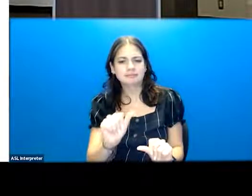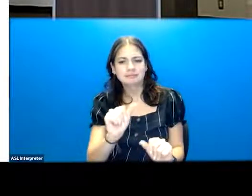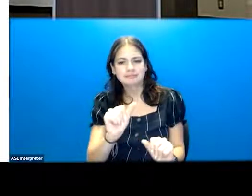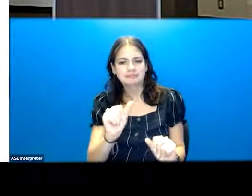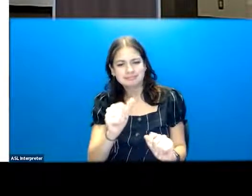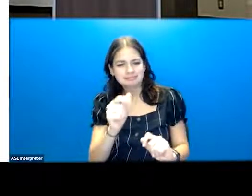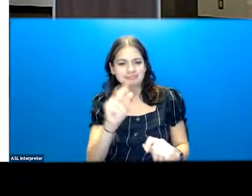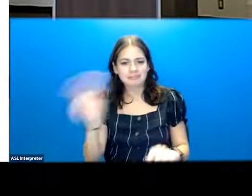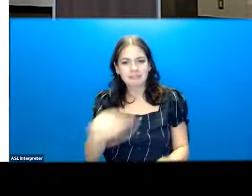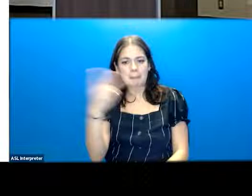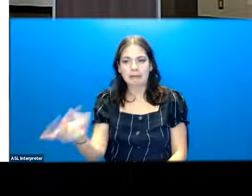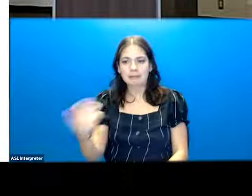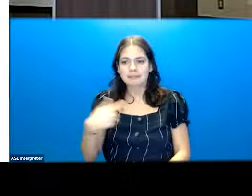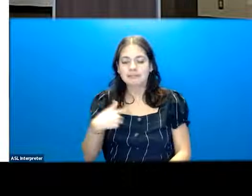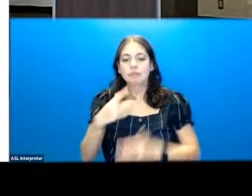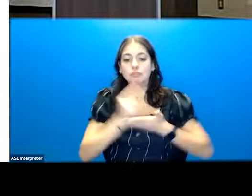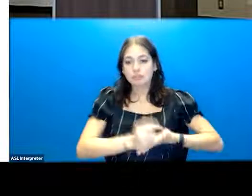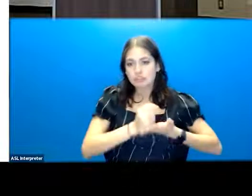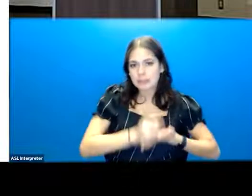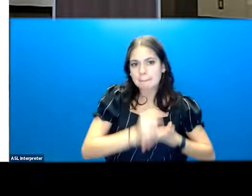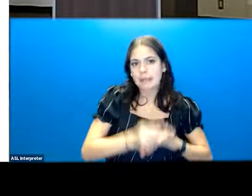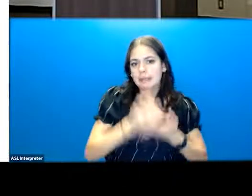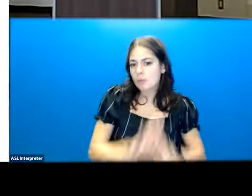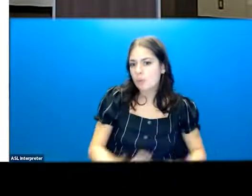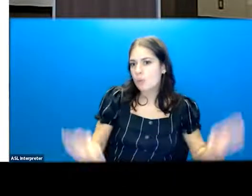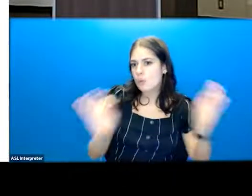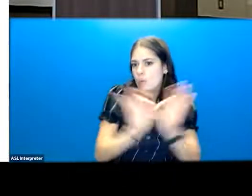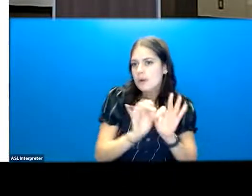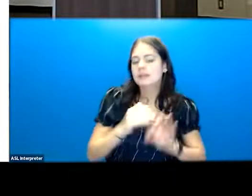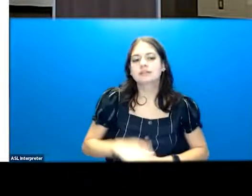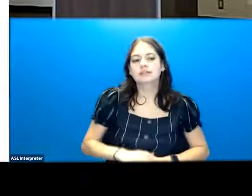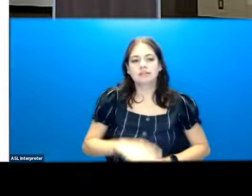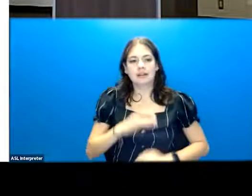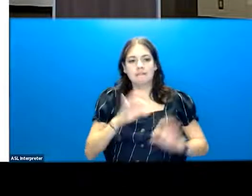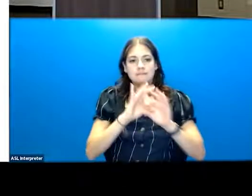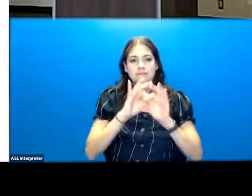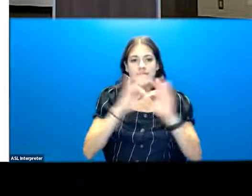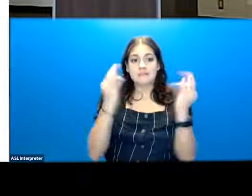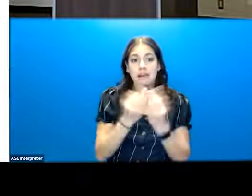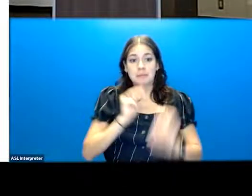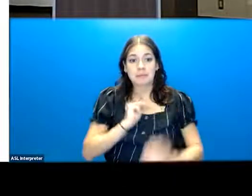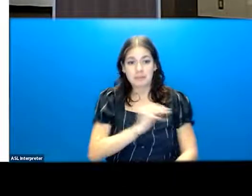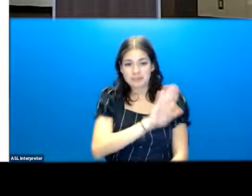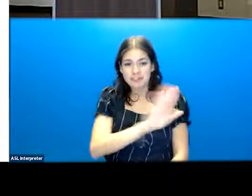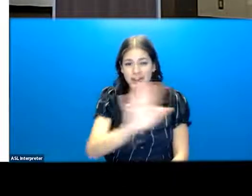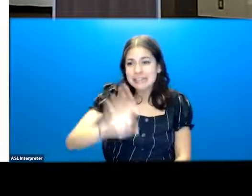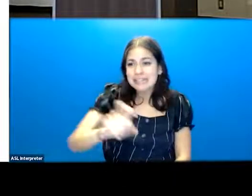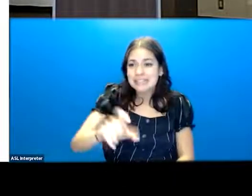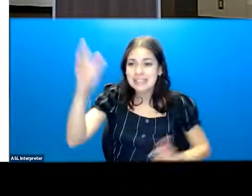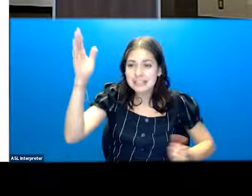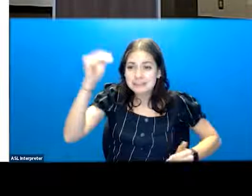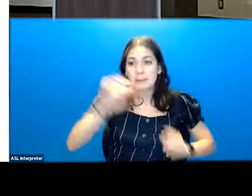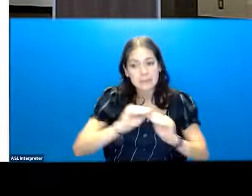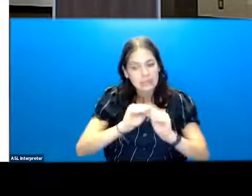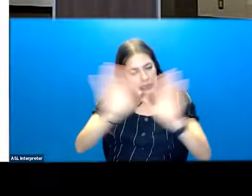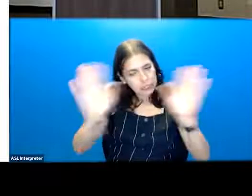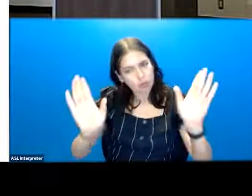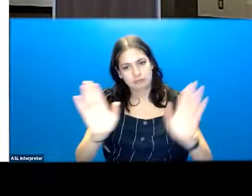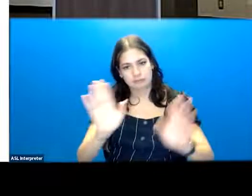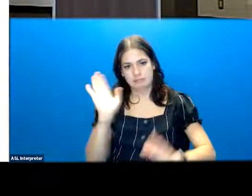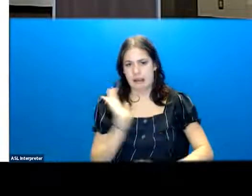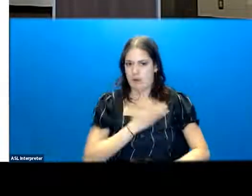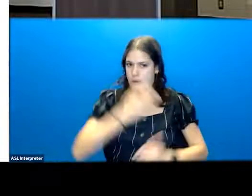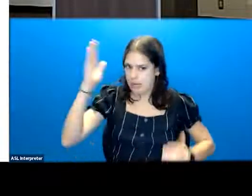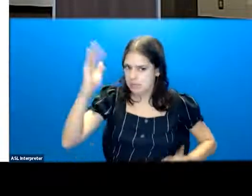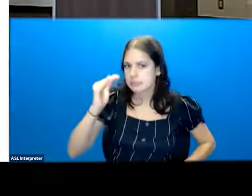around, right? So treatment relevance, family members' needs and expectations, being clear with family members what the